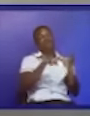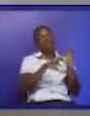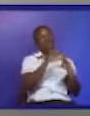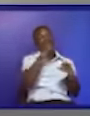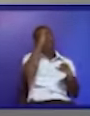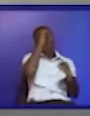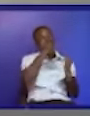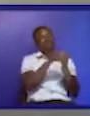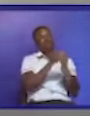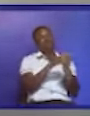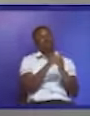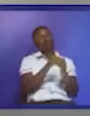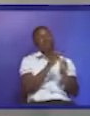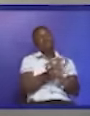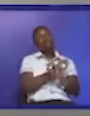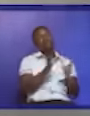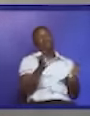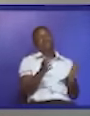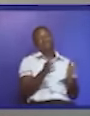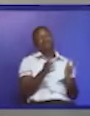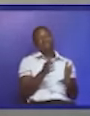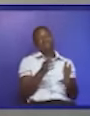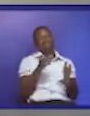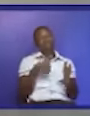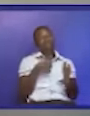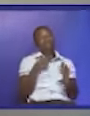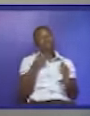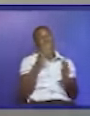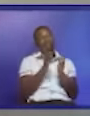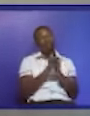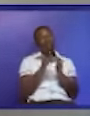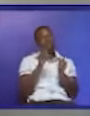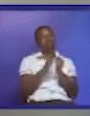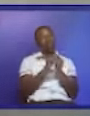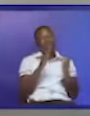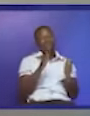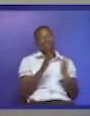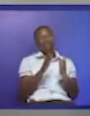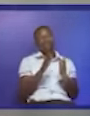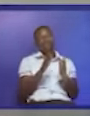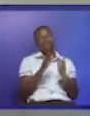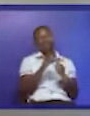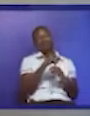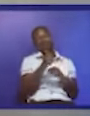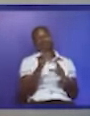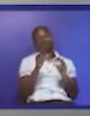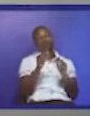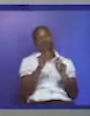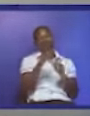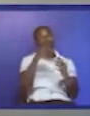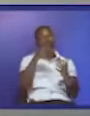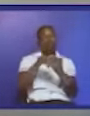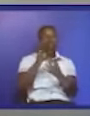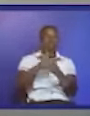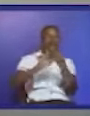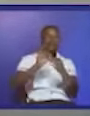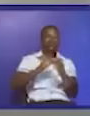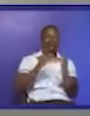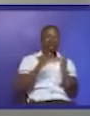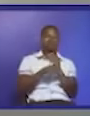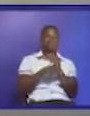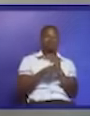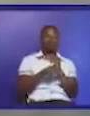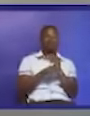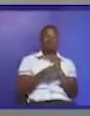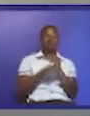No capacity. I say this not with any sense of sarcasm. You stand before people and you can sense how